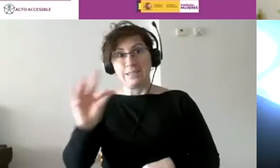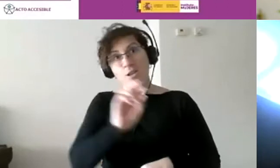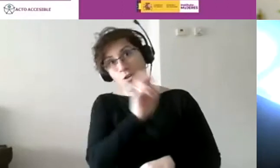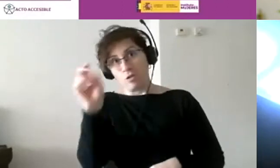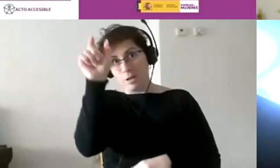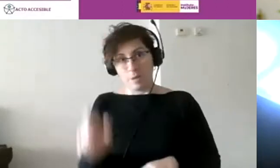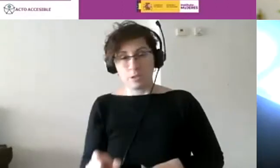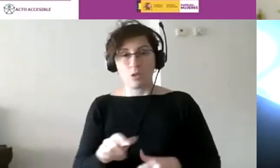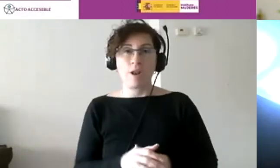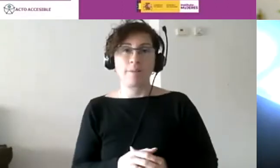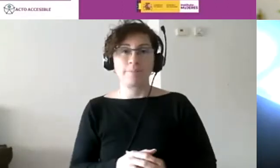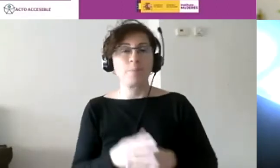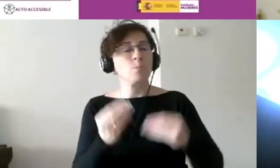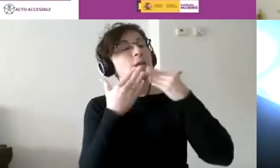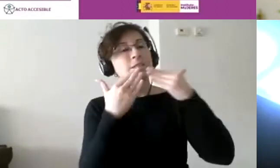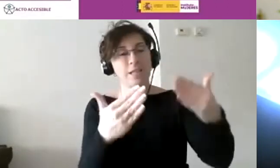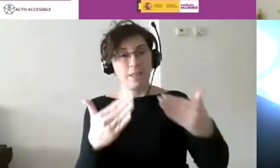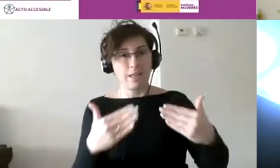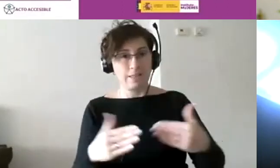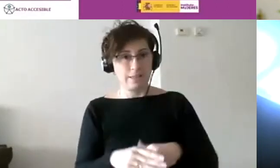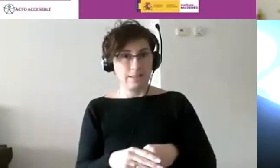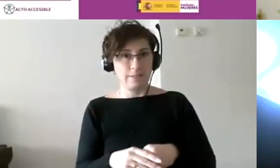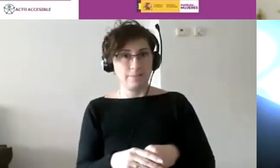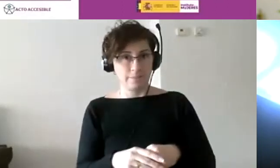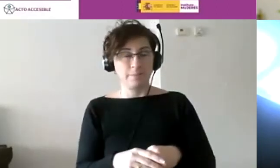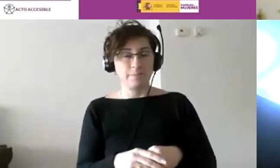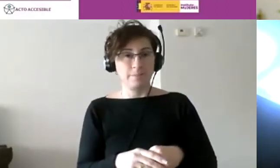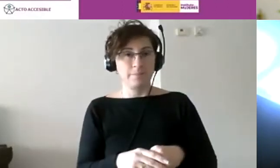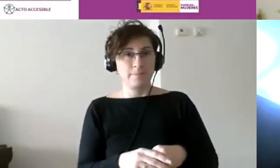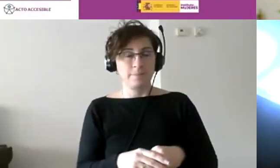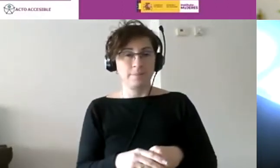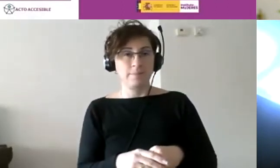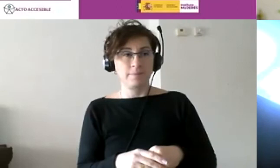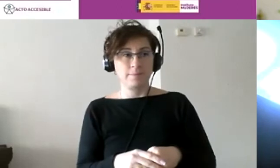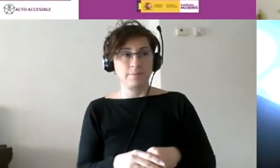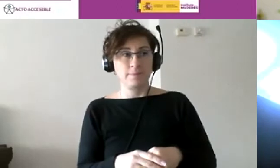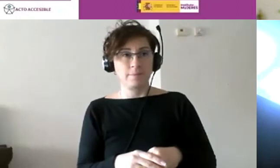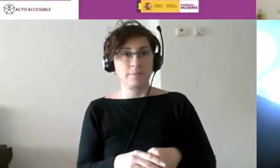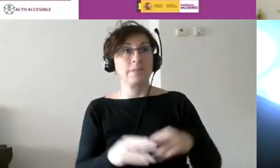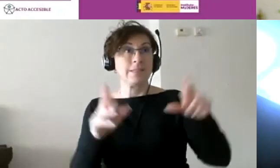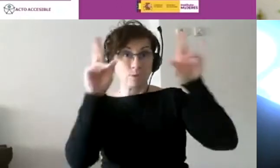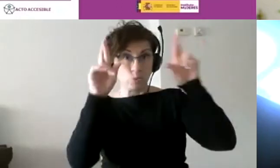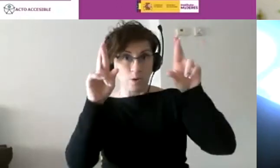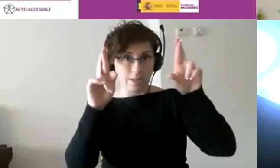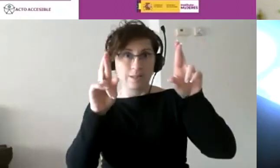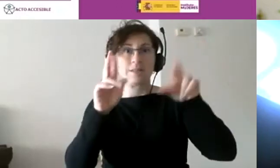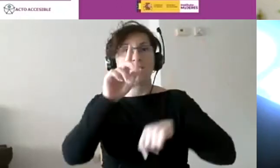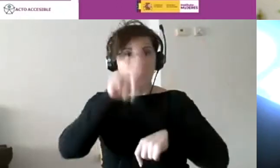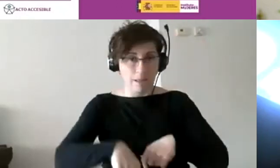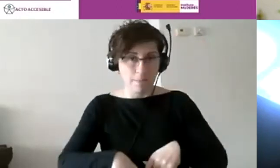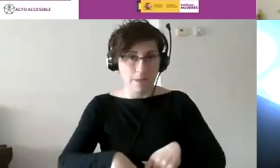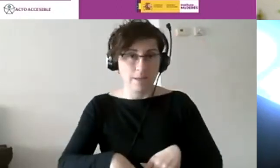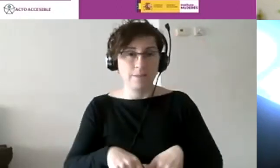thank you so much for your contribution, Catherine, and very good luck also with your child, with